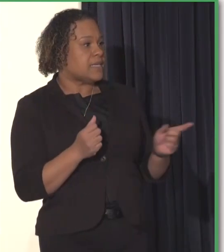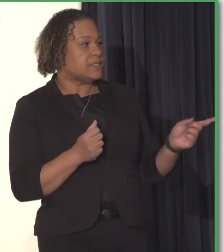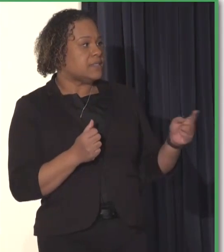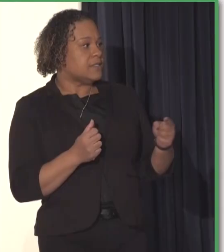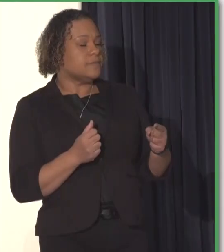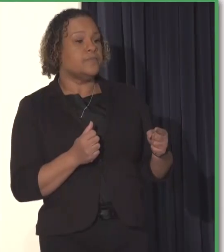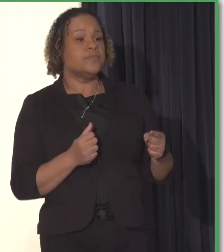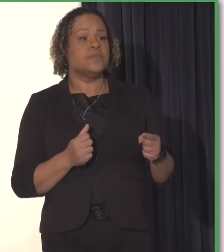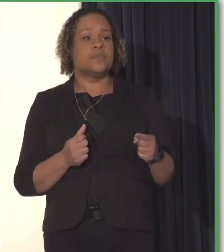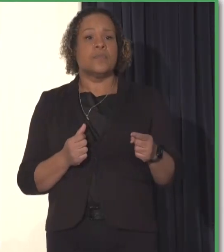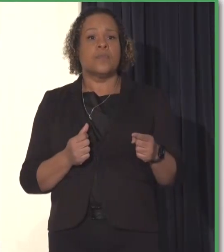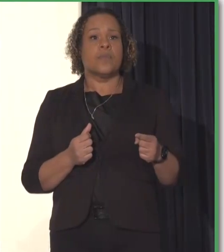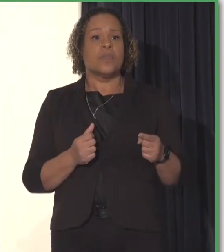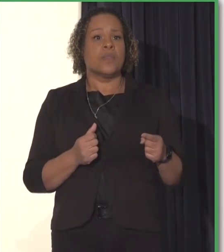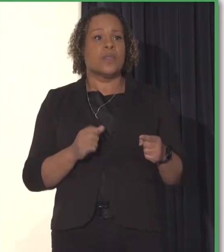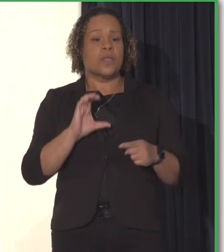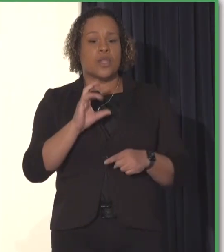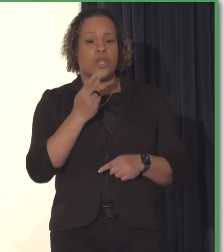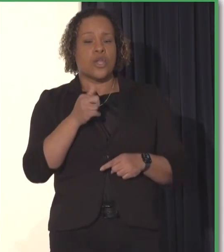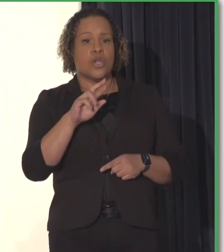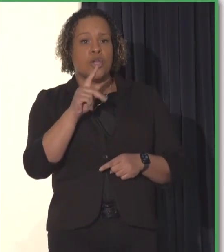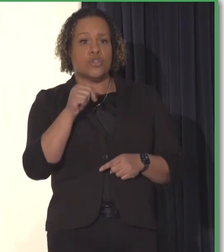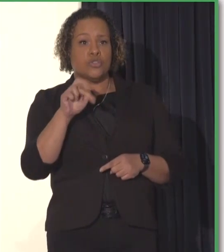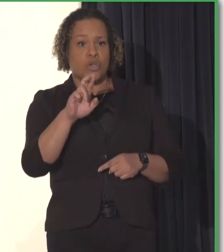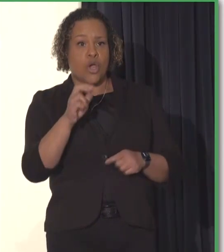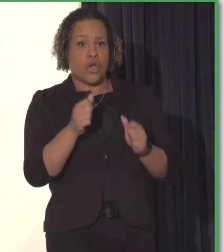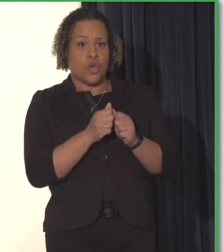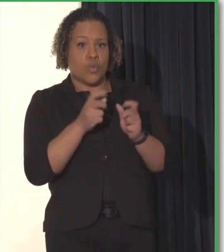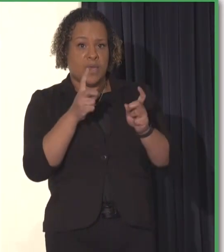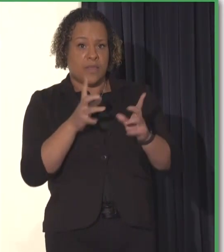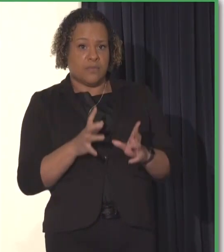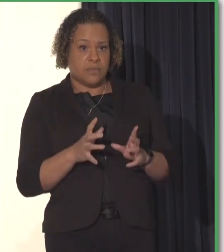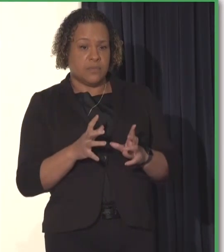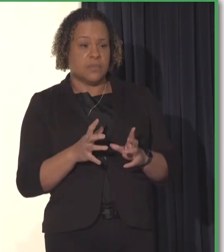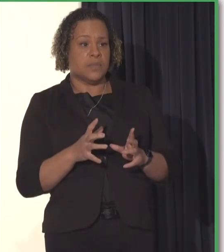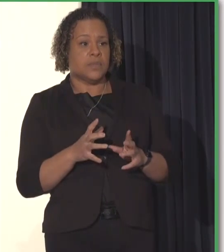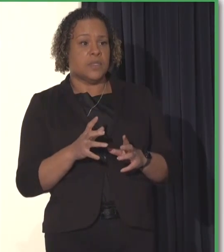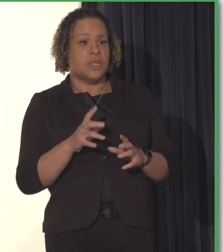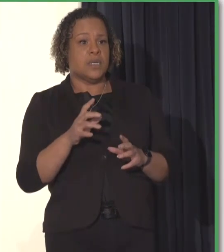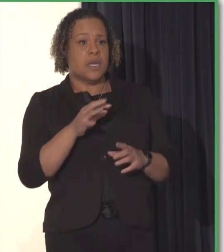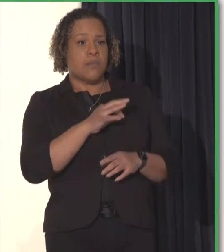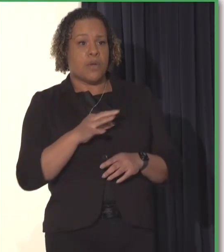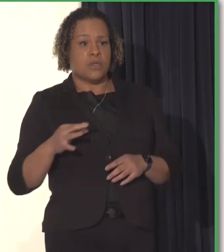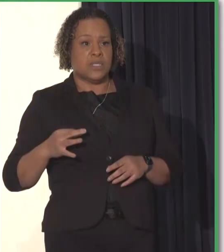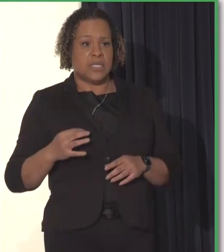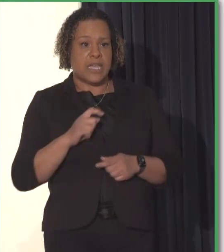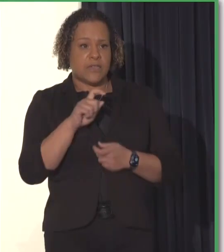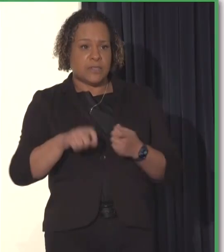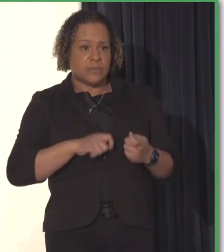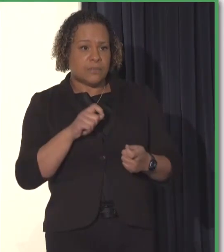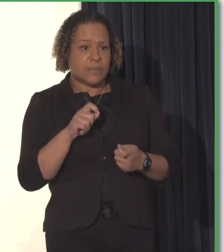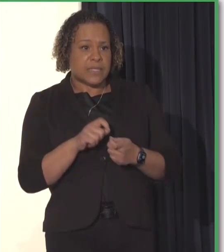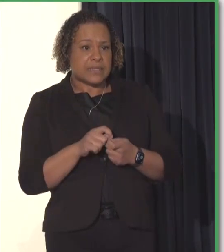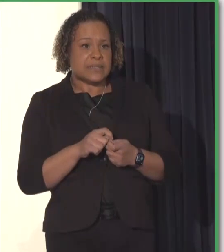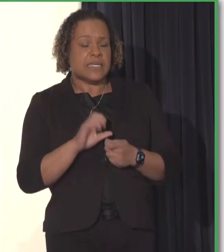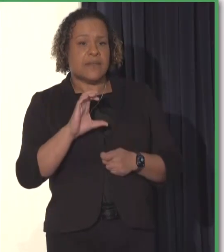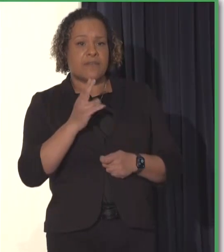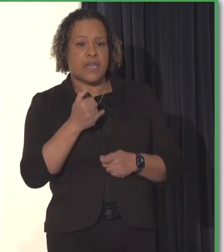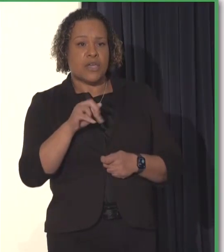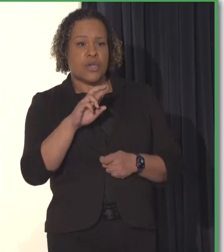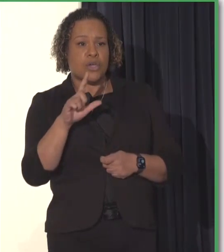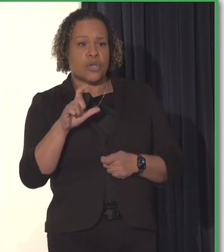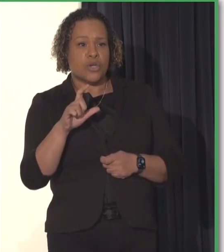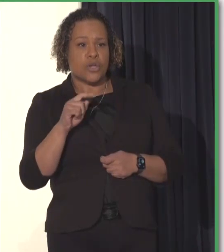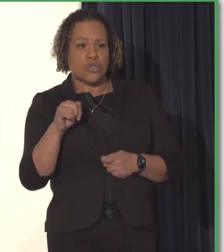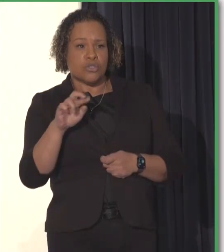charter with the Director of Personnel, specific charter language. Could Mr. Goss respond to the language in the charter for the